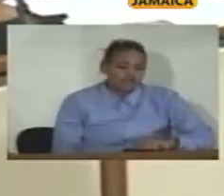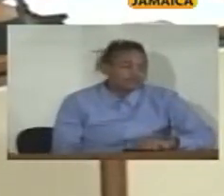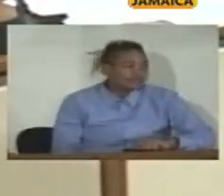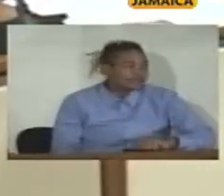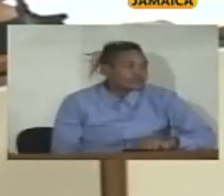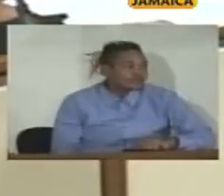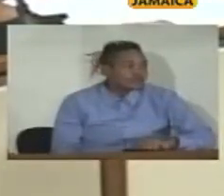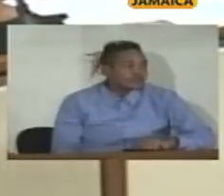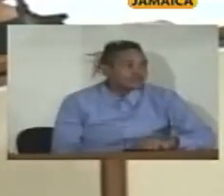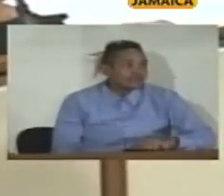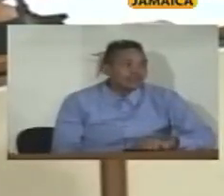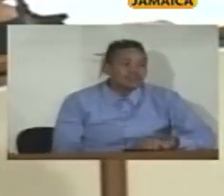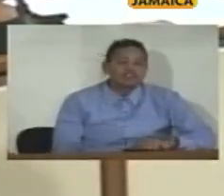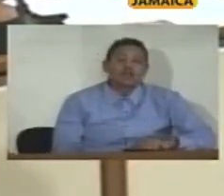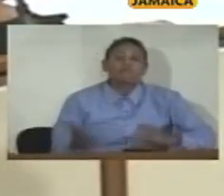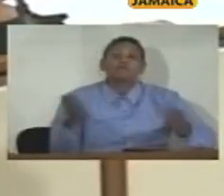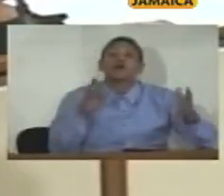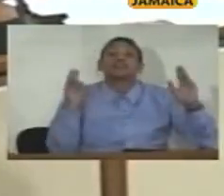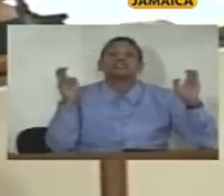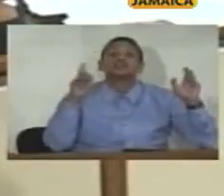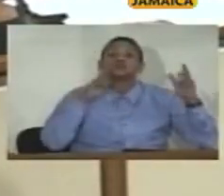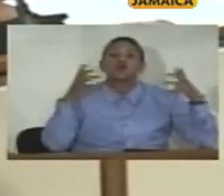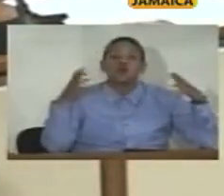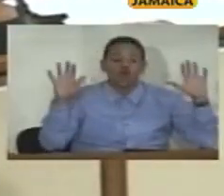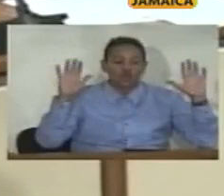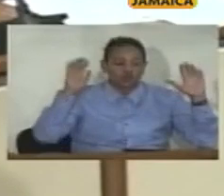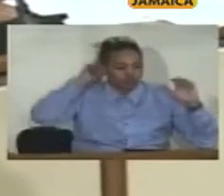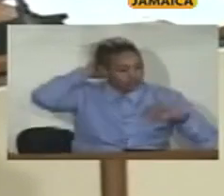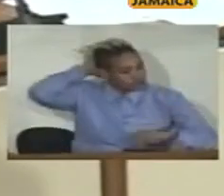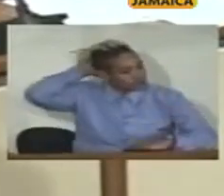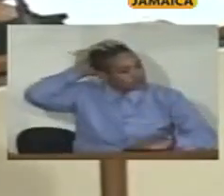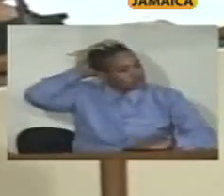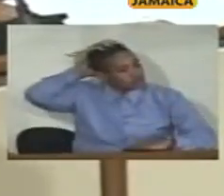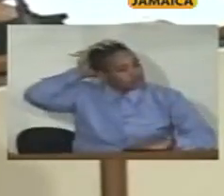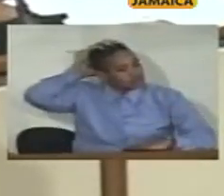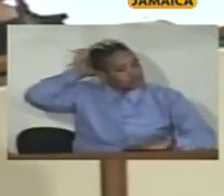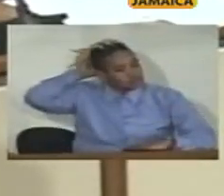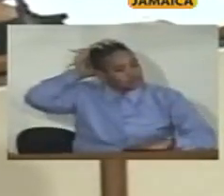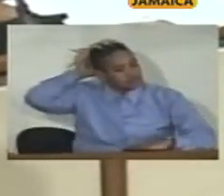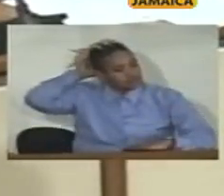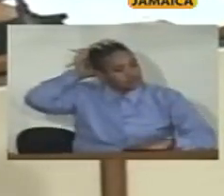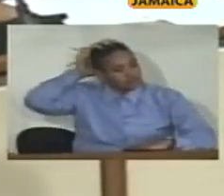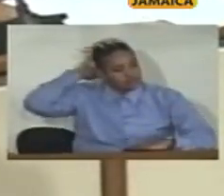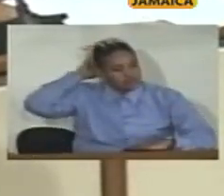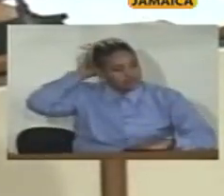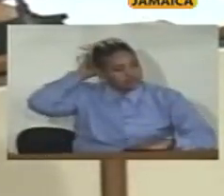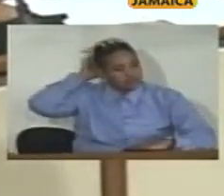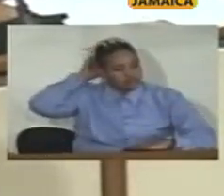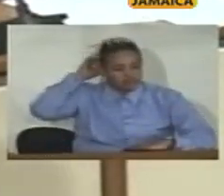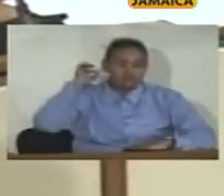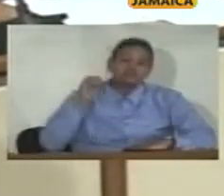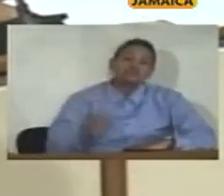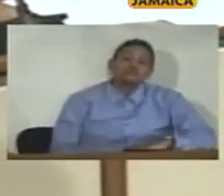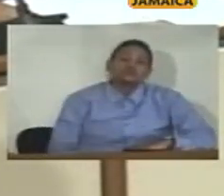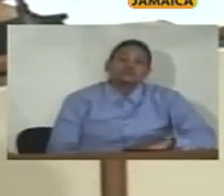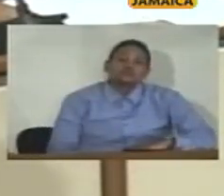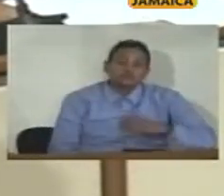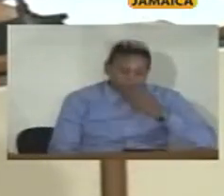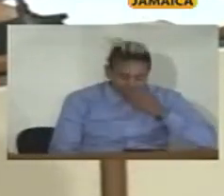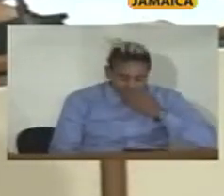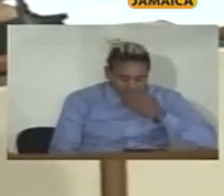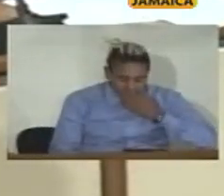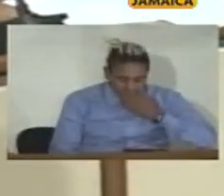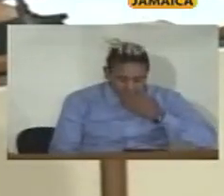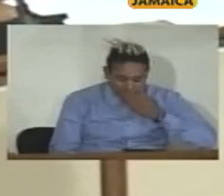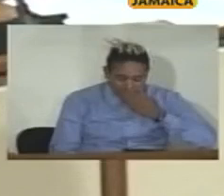and has brought the matter to conclusion. And therefore, it is something that can be,